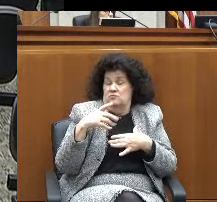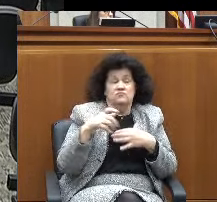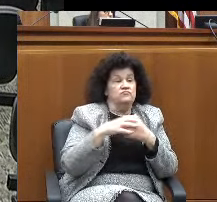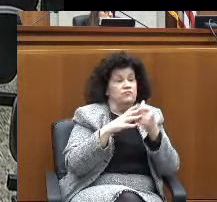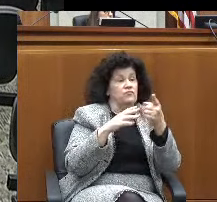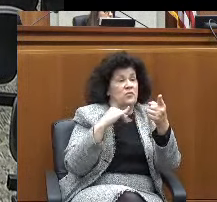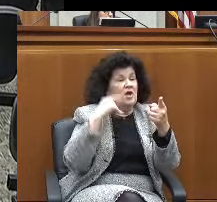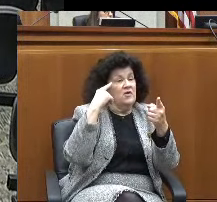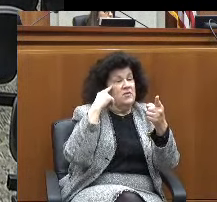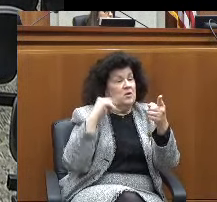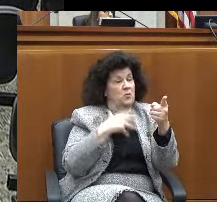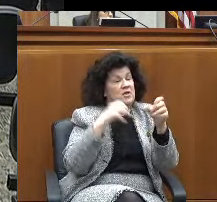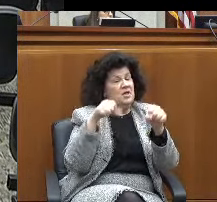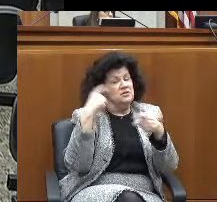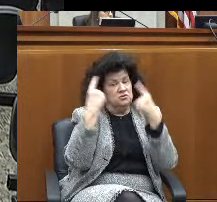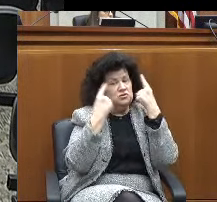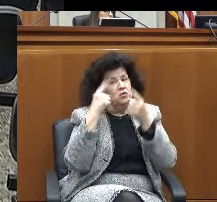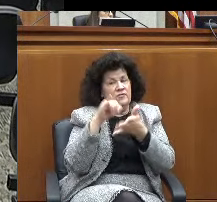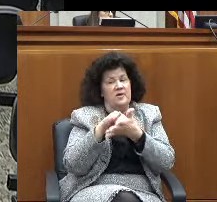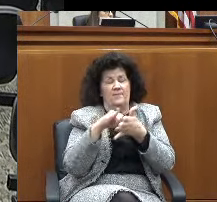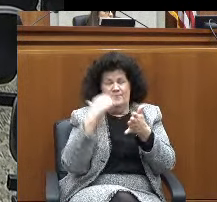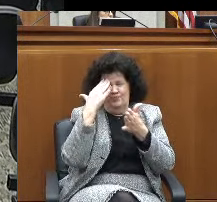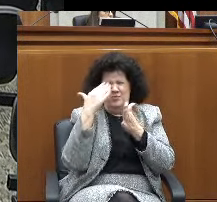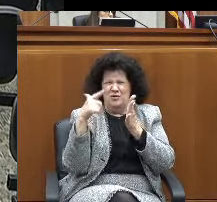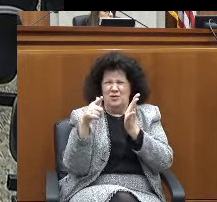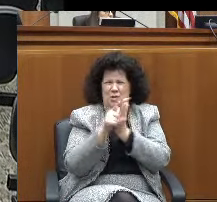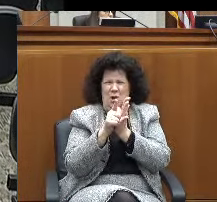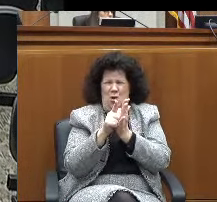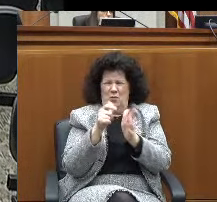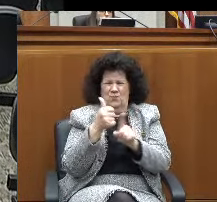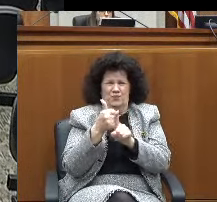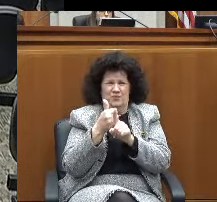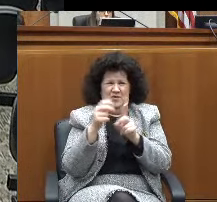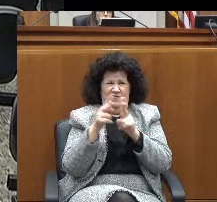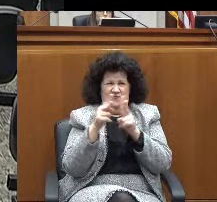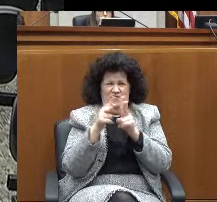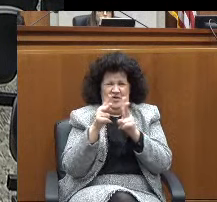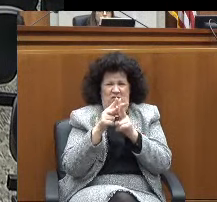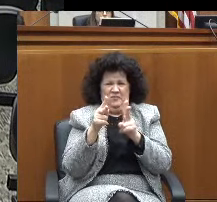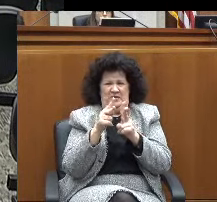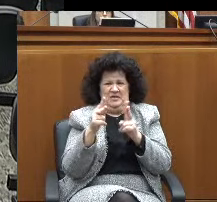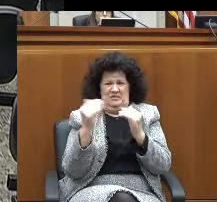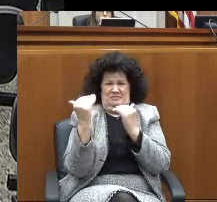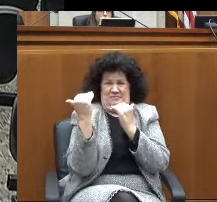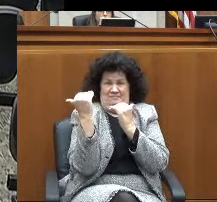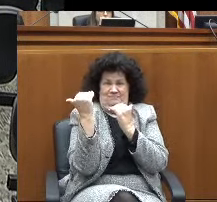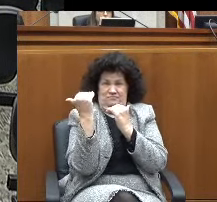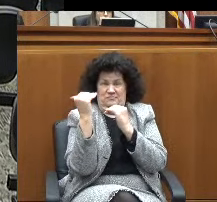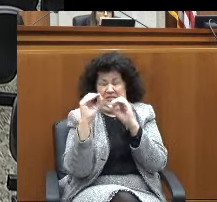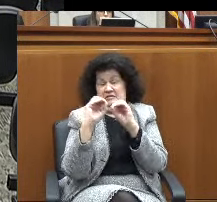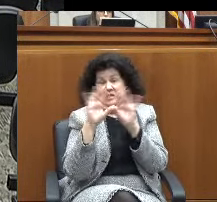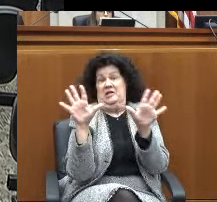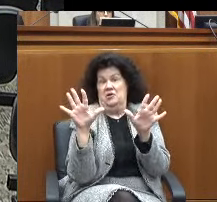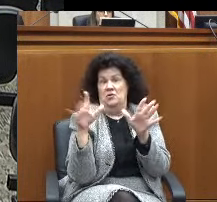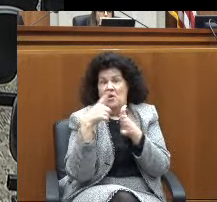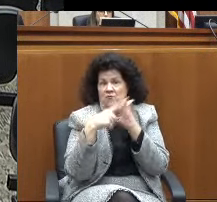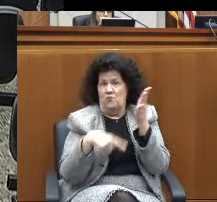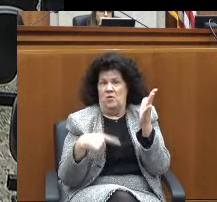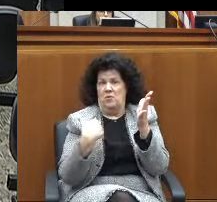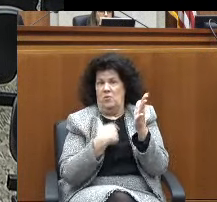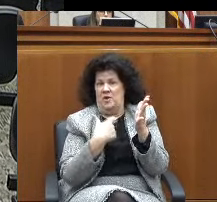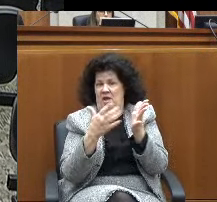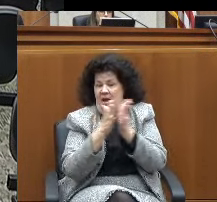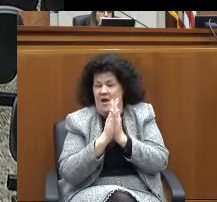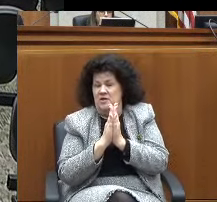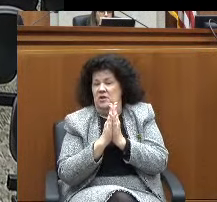I think that's something we can look at. I know that the law is really prescriptive in terms of what we ask and who we ask. So